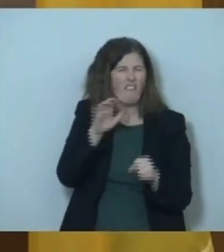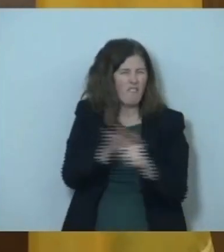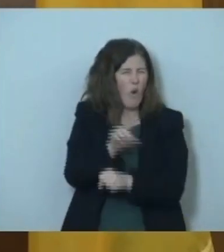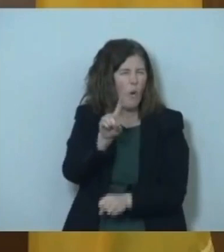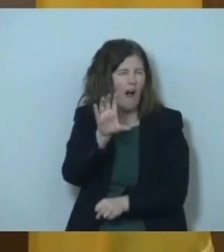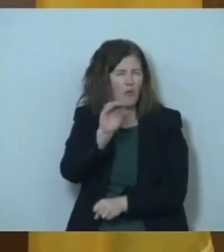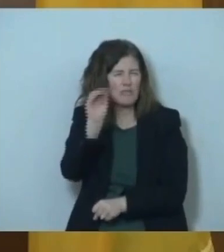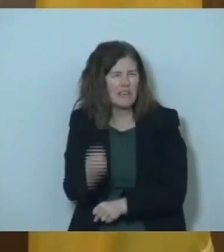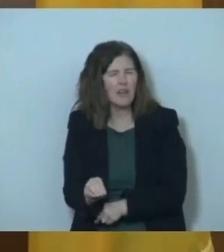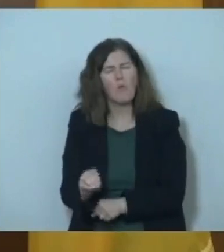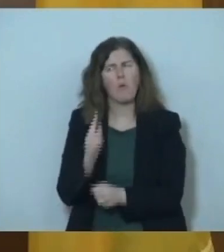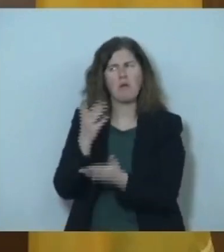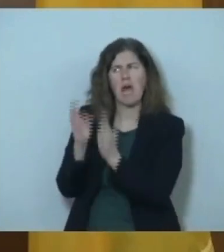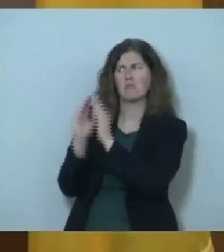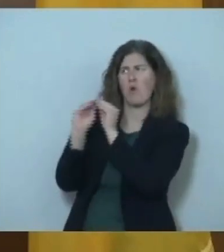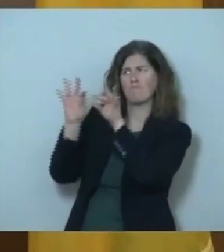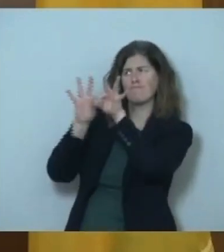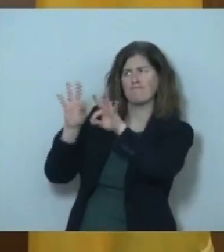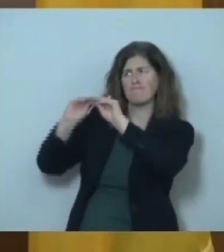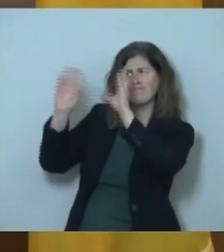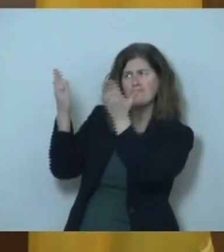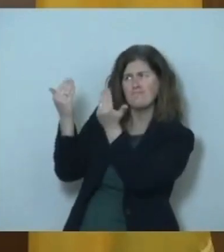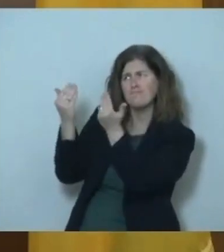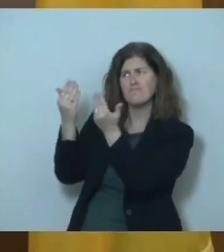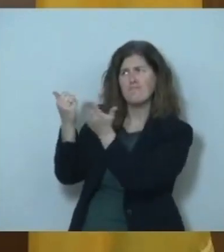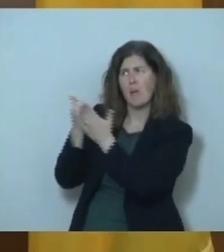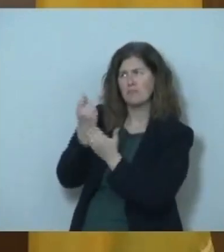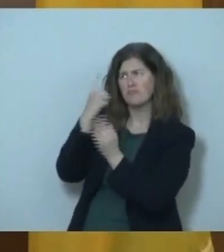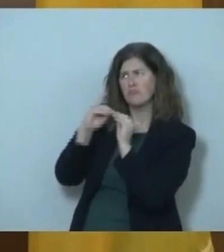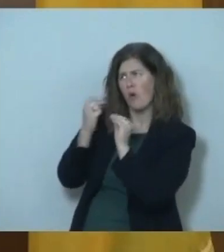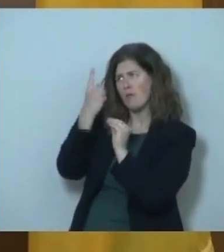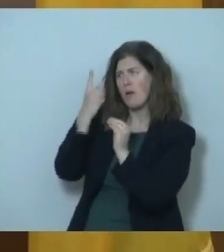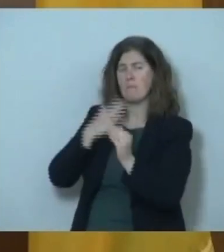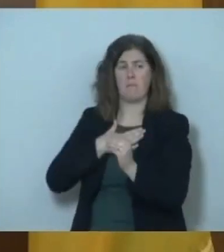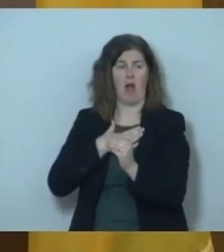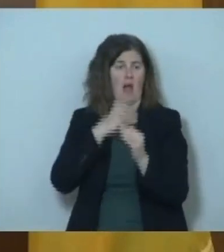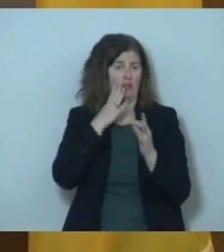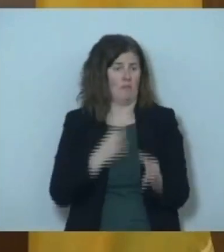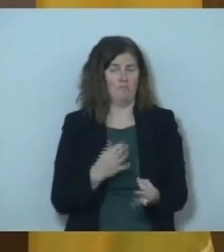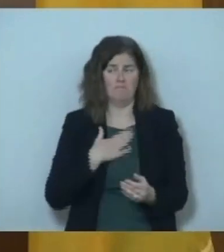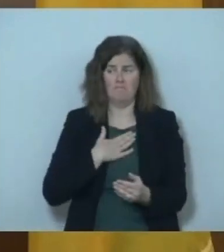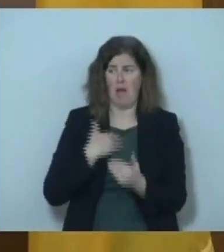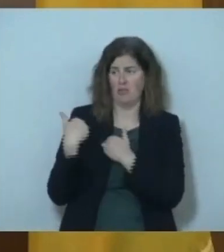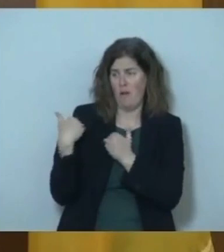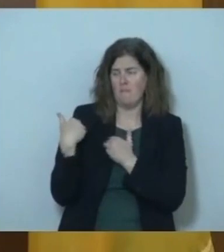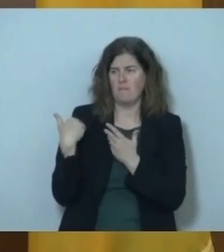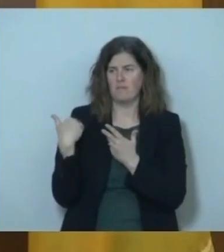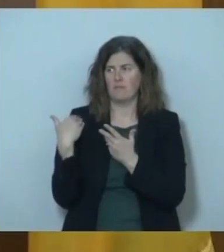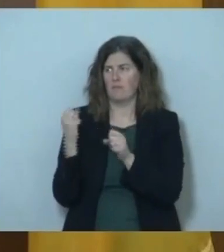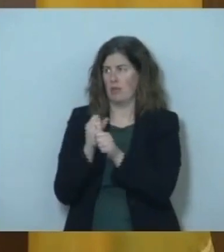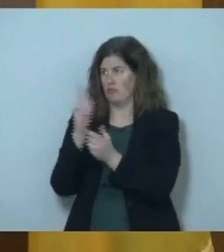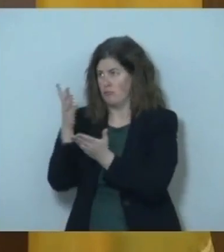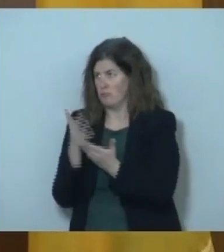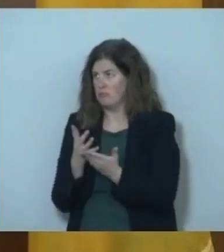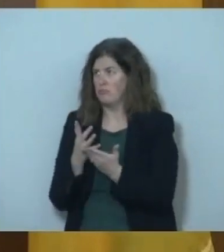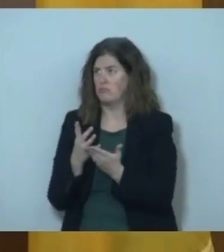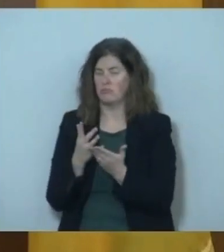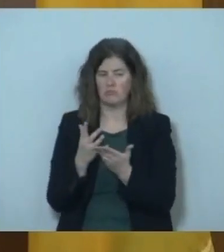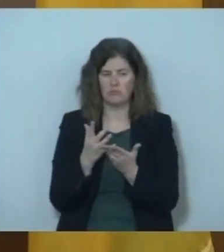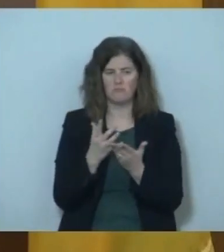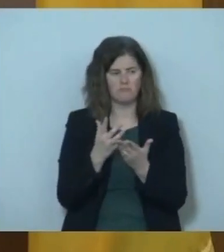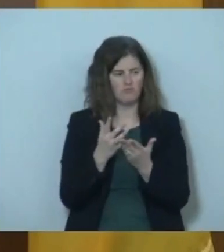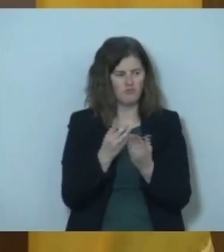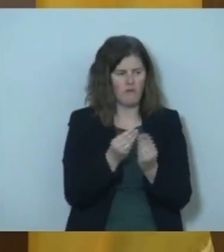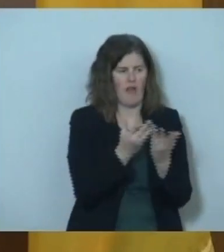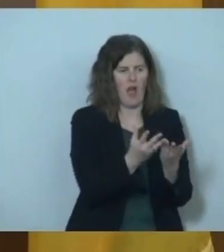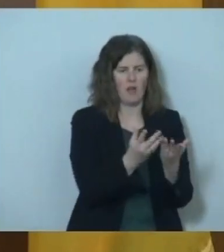more clarification from the federal government, and then my job absolutely is to provide that with the highest degree of